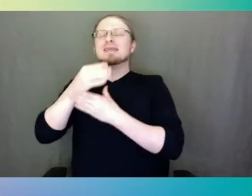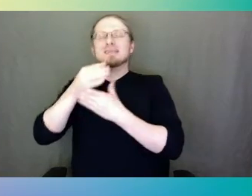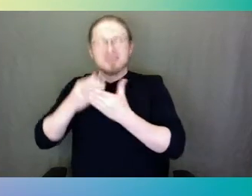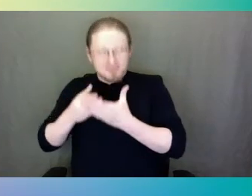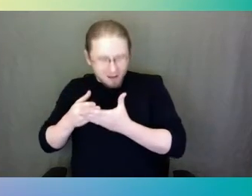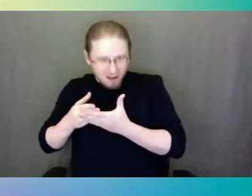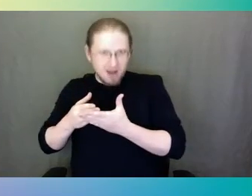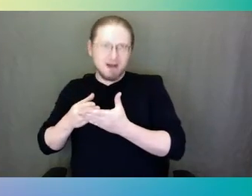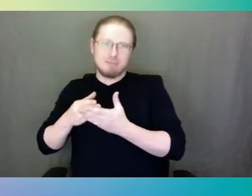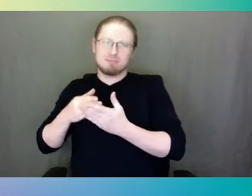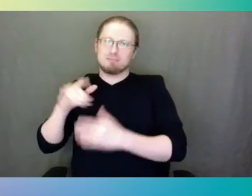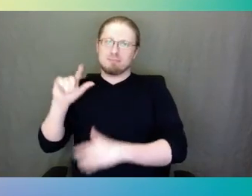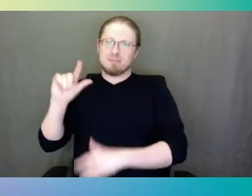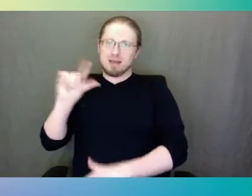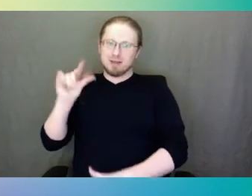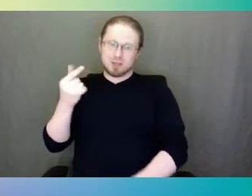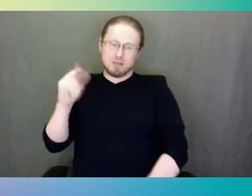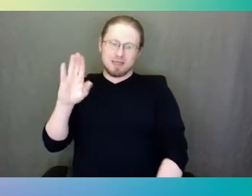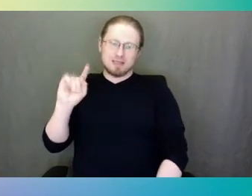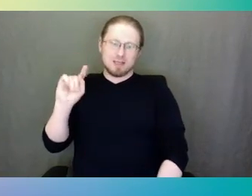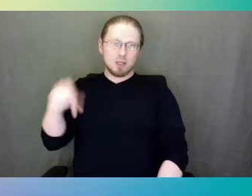these. So